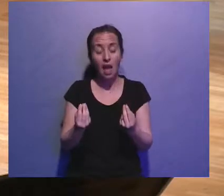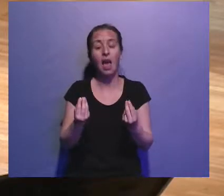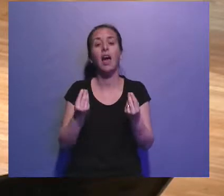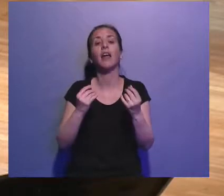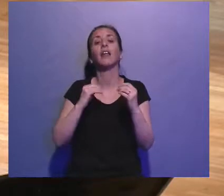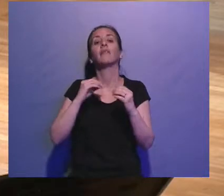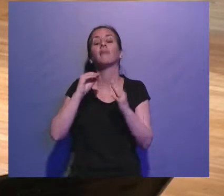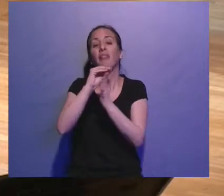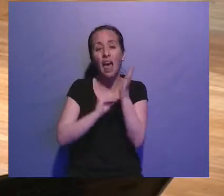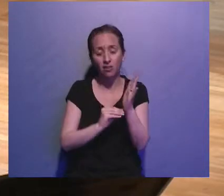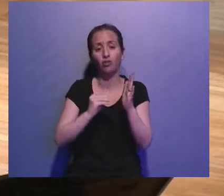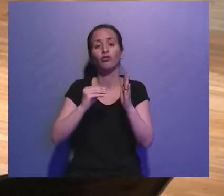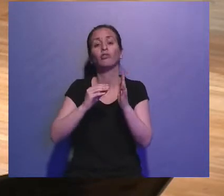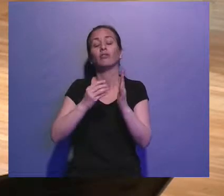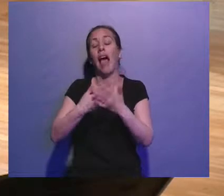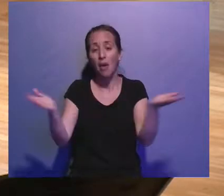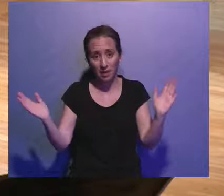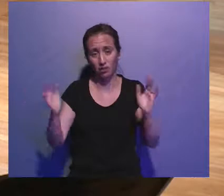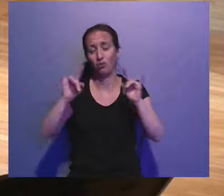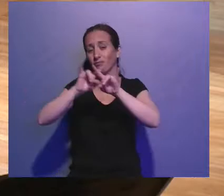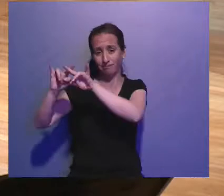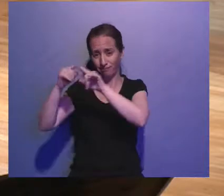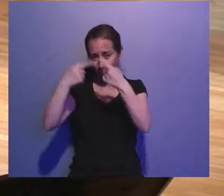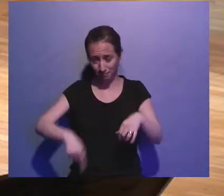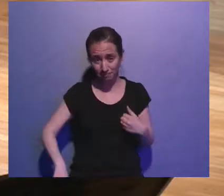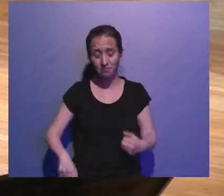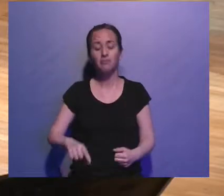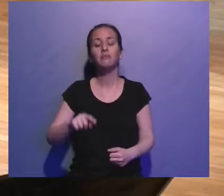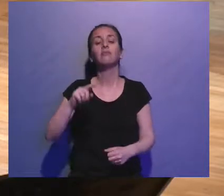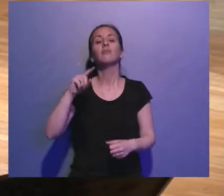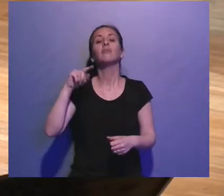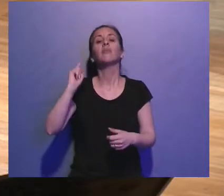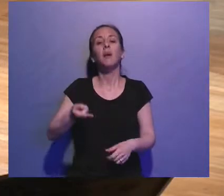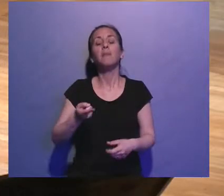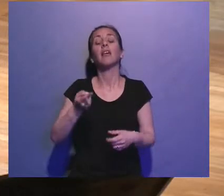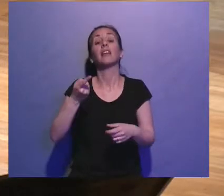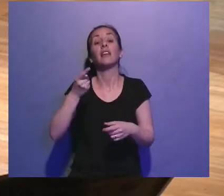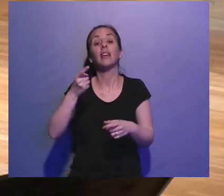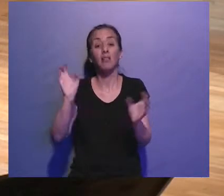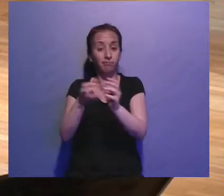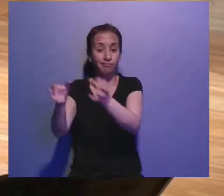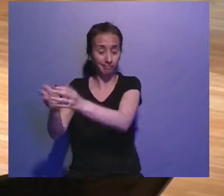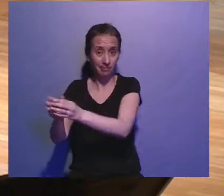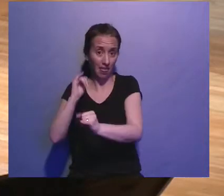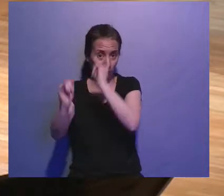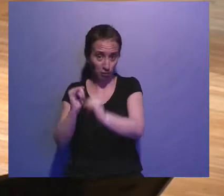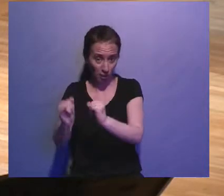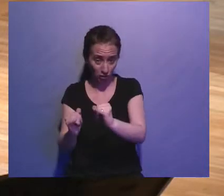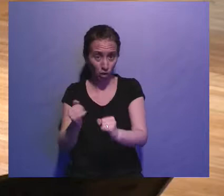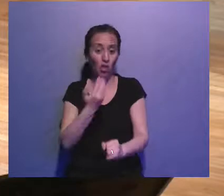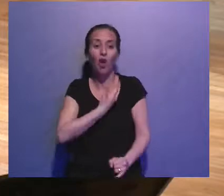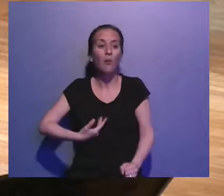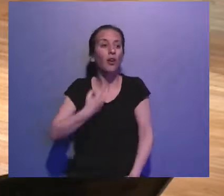for information through open data platforms. We also have the information